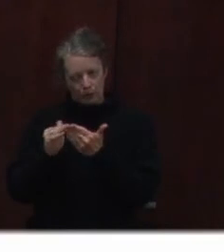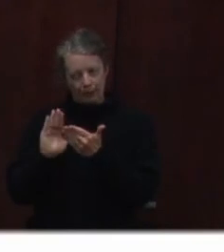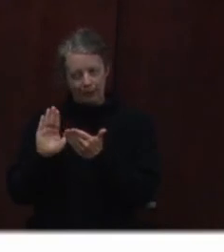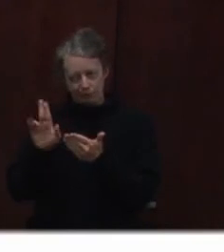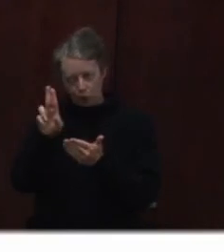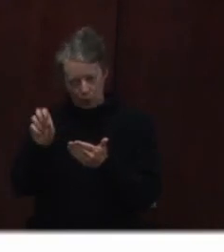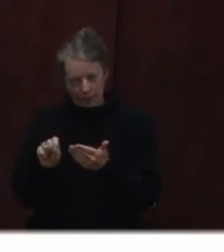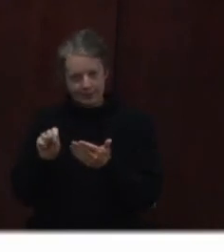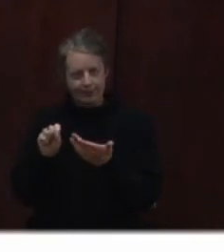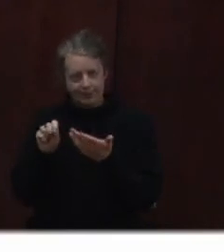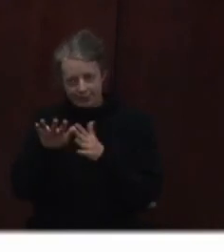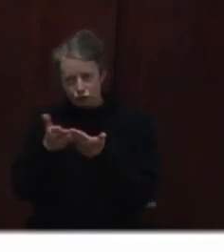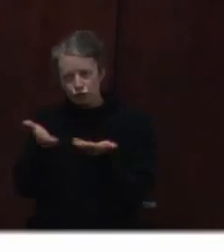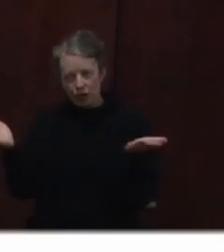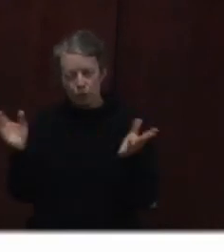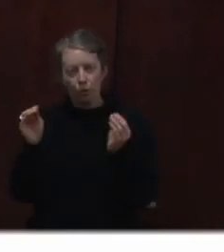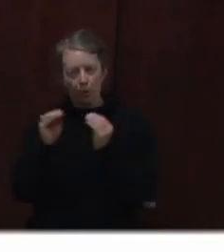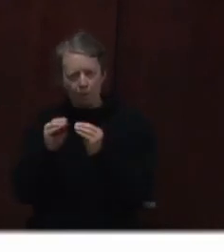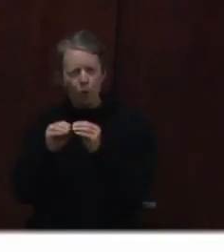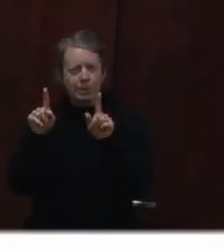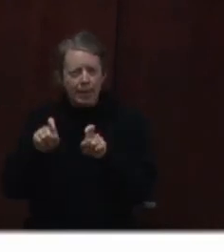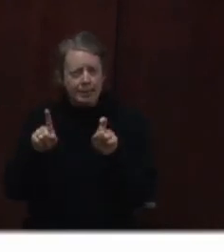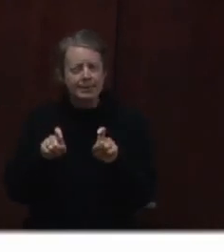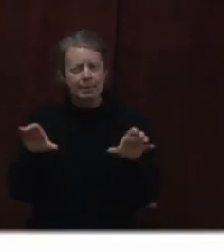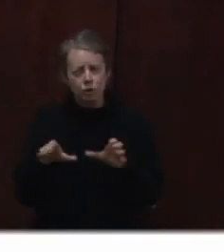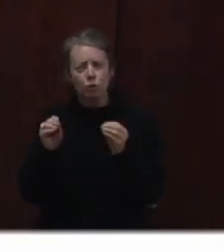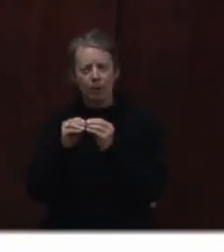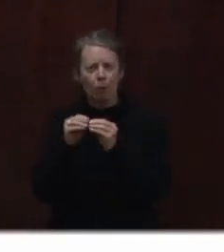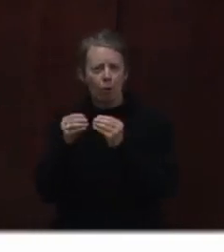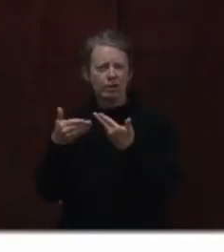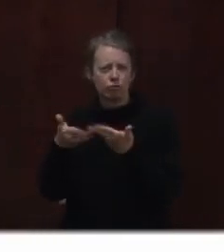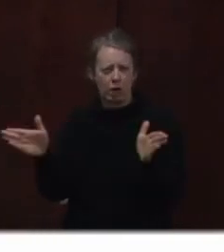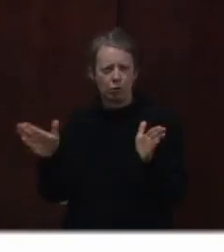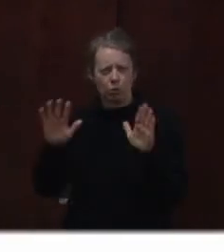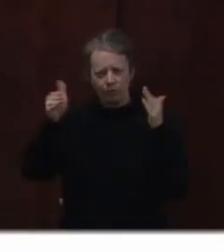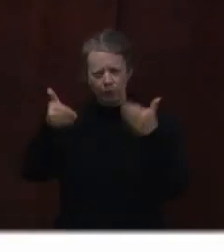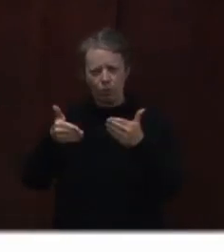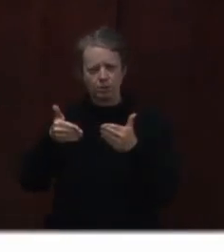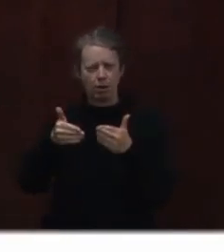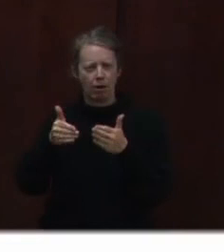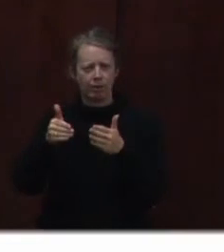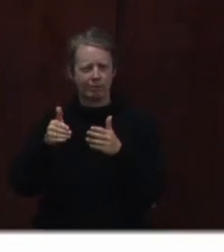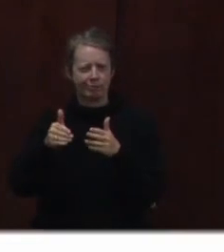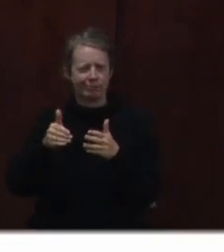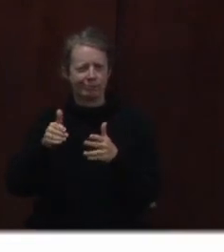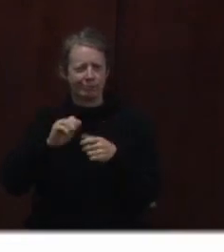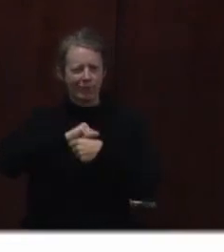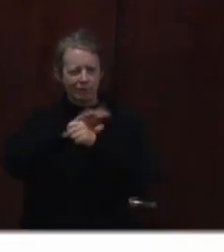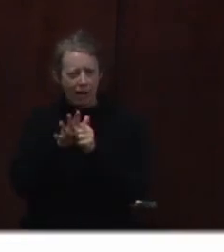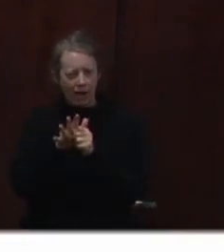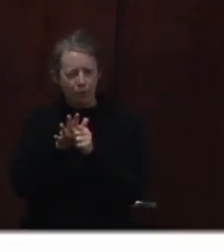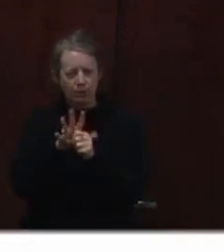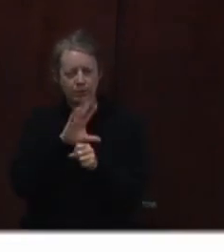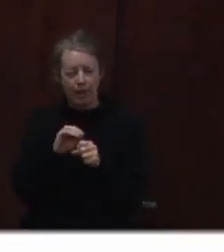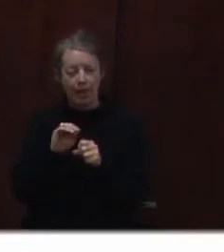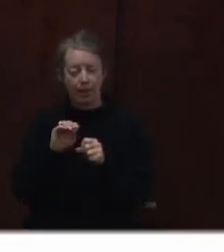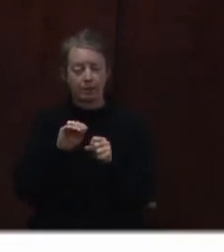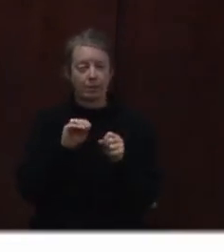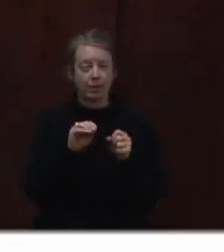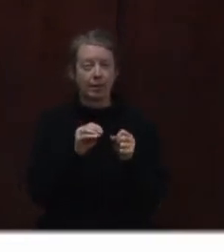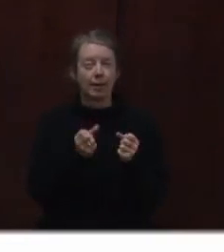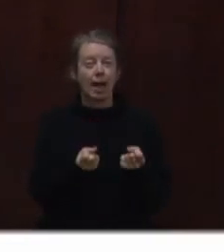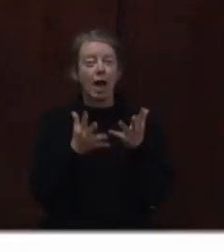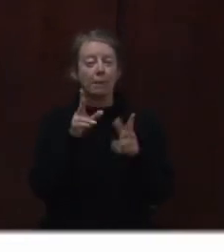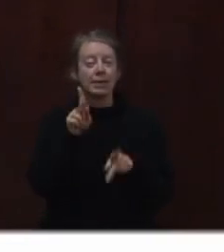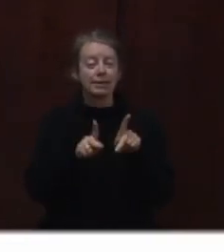of testing now than we were, say, 6 months ago or 3 months ago. And the amount of testing that's done does influence that.